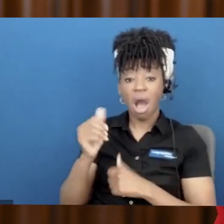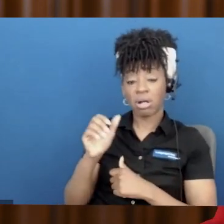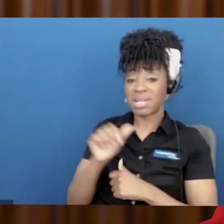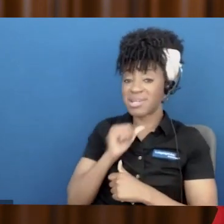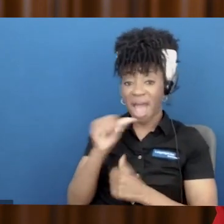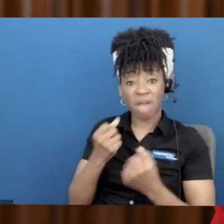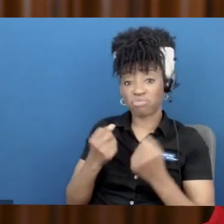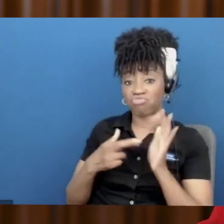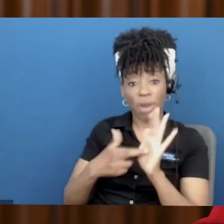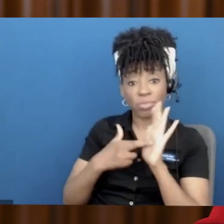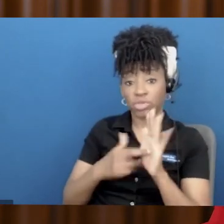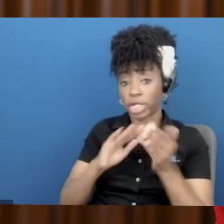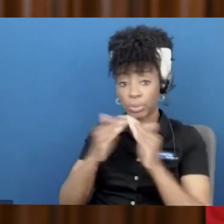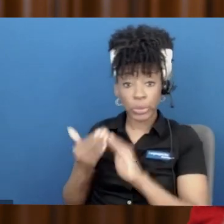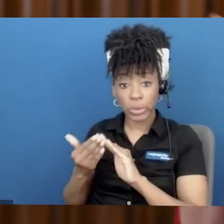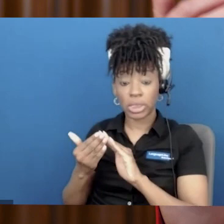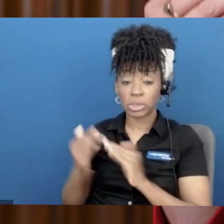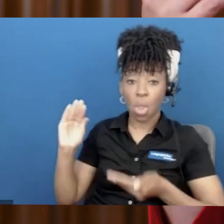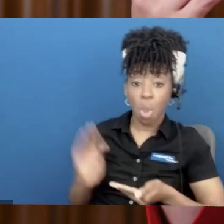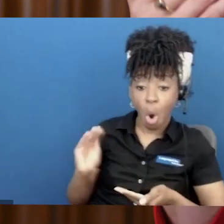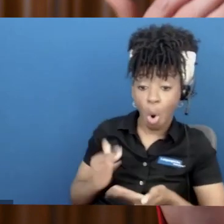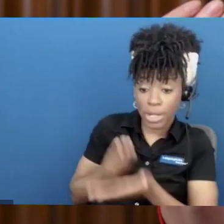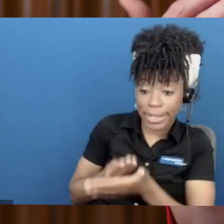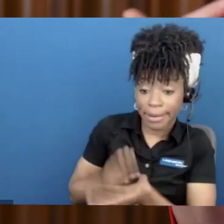use land banking to prevent displacement, to